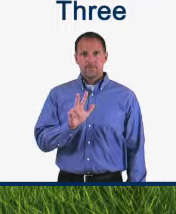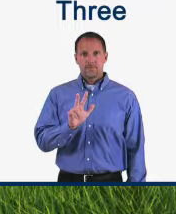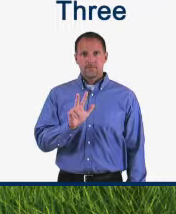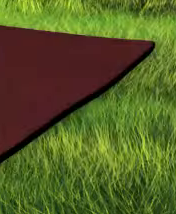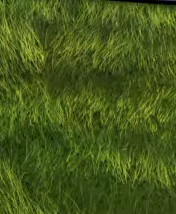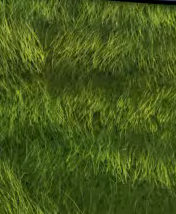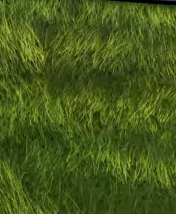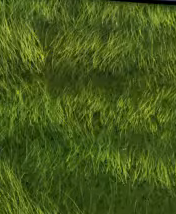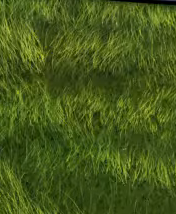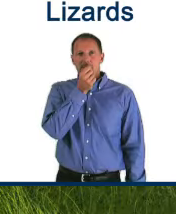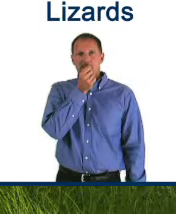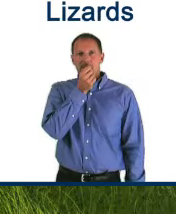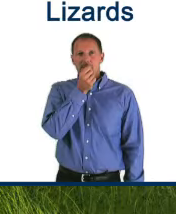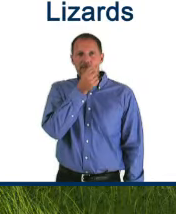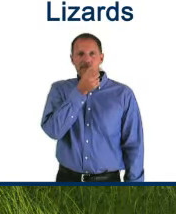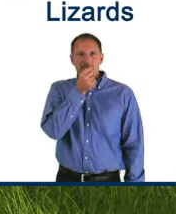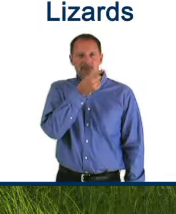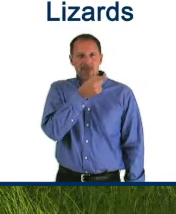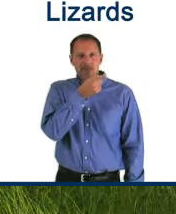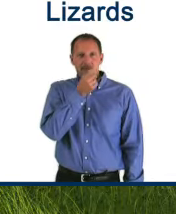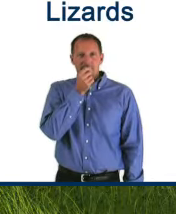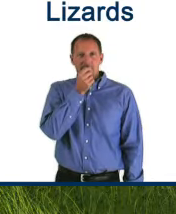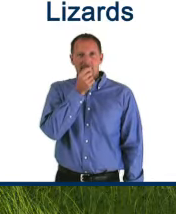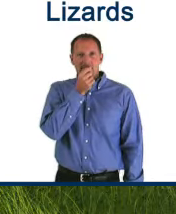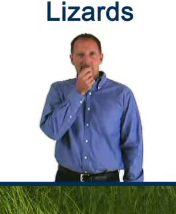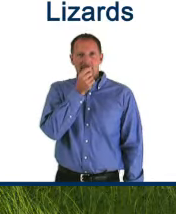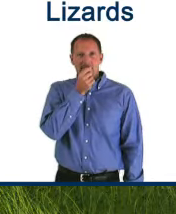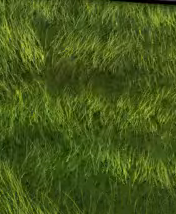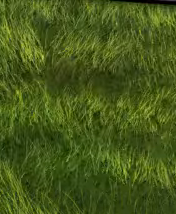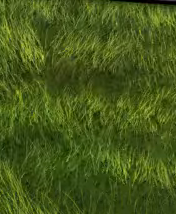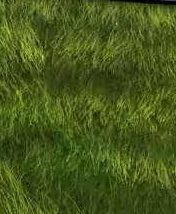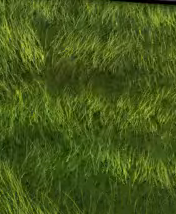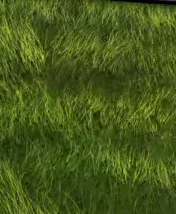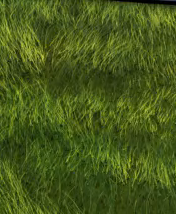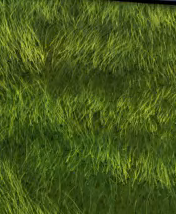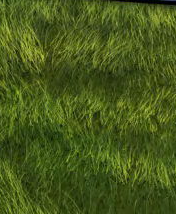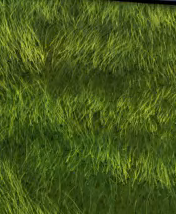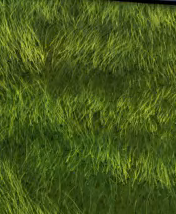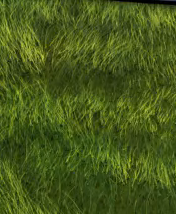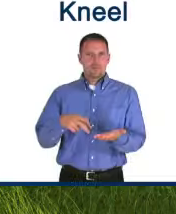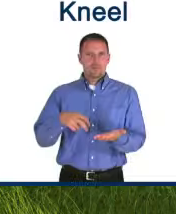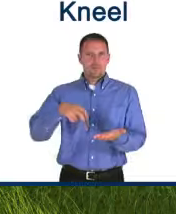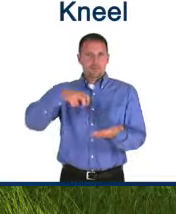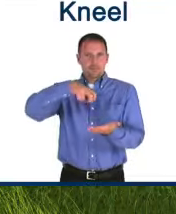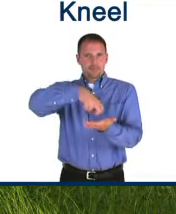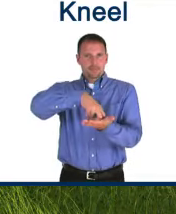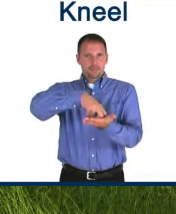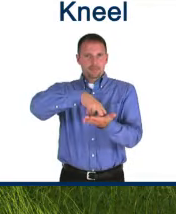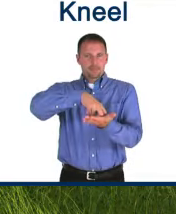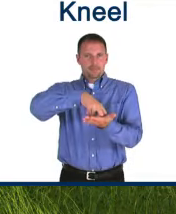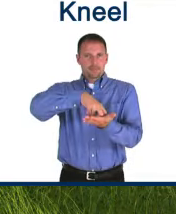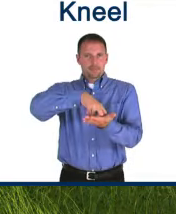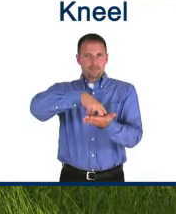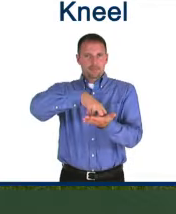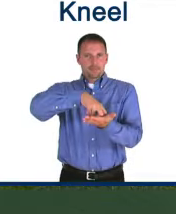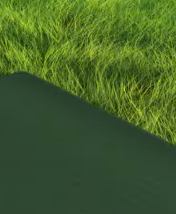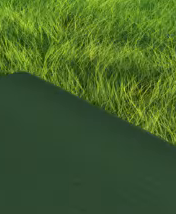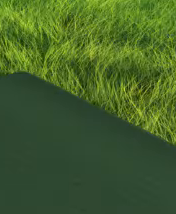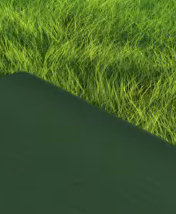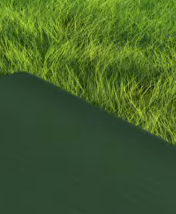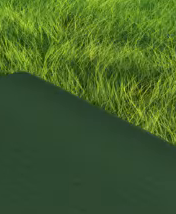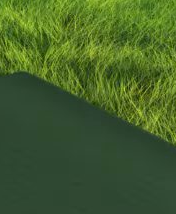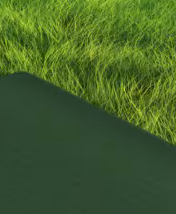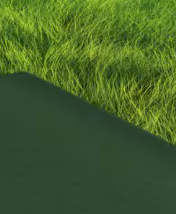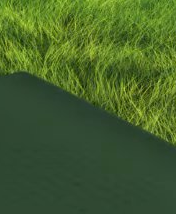three. Good job, lizards. Okay, now we need to get up and kneel.